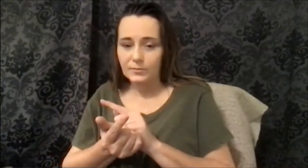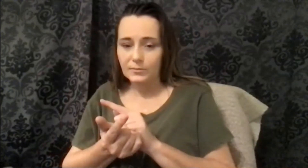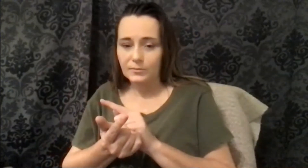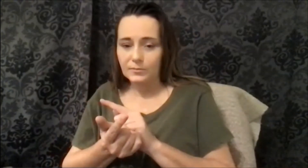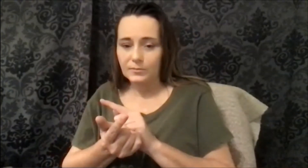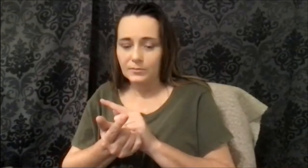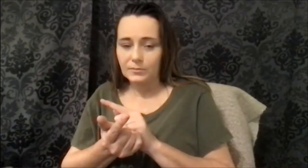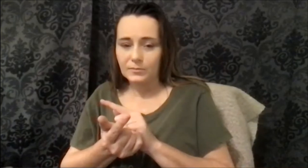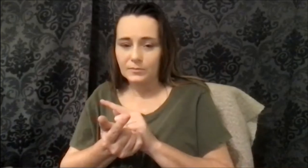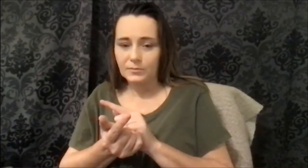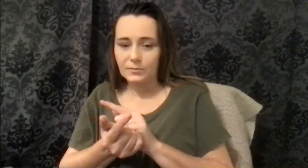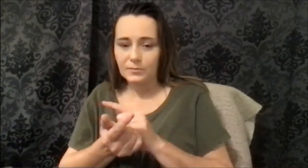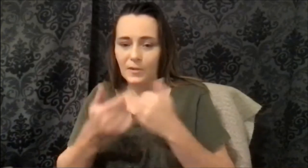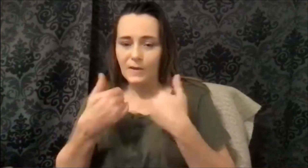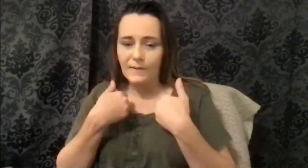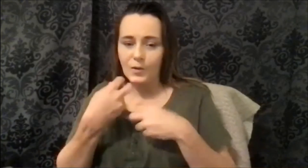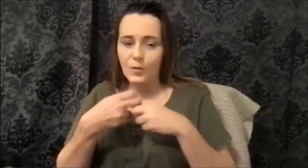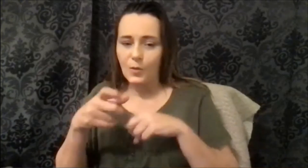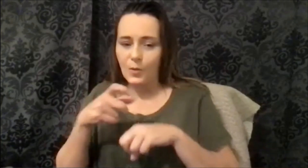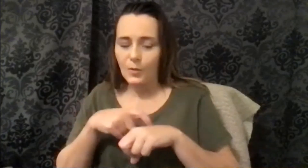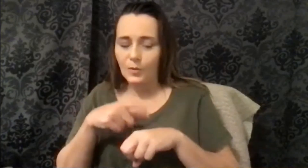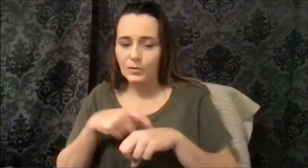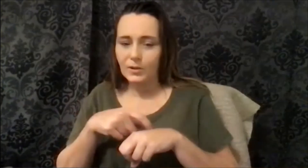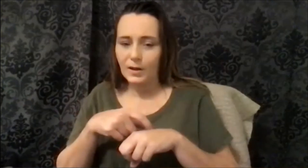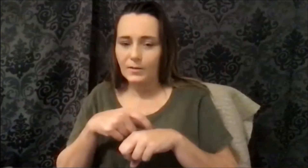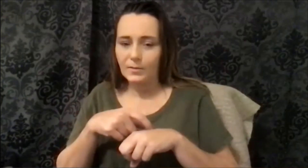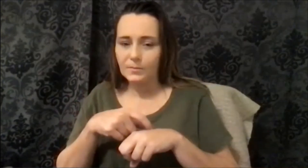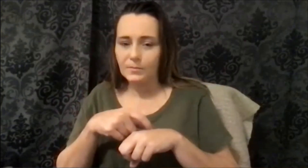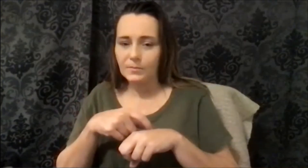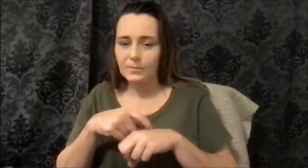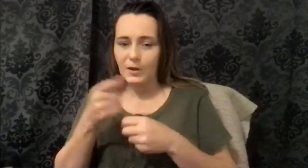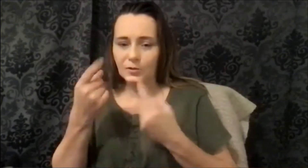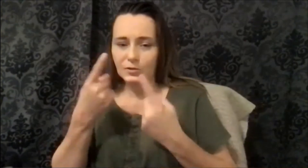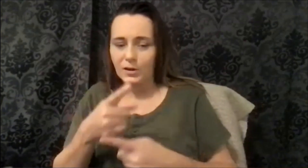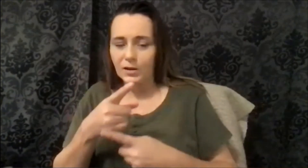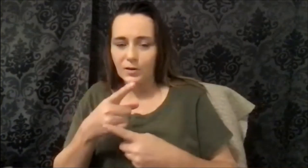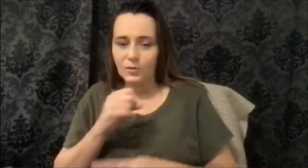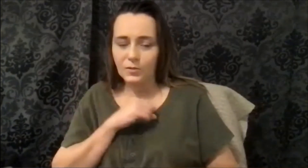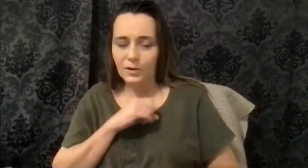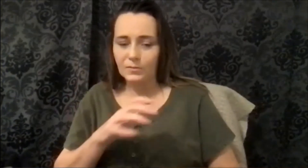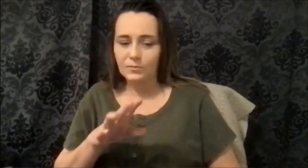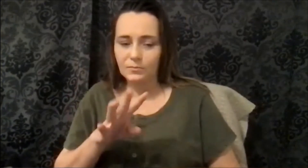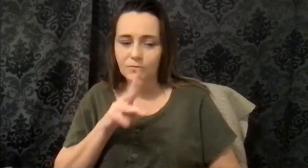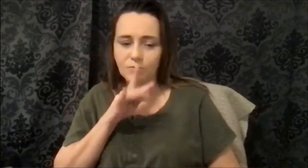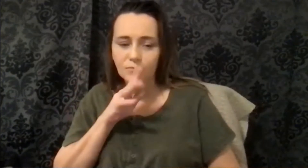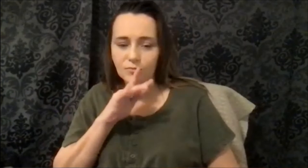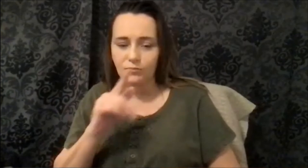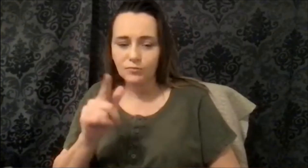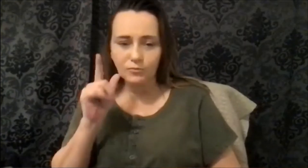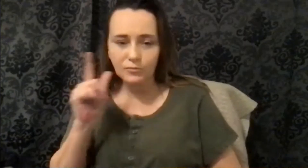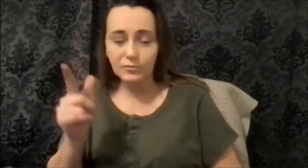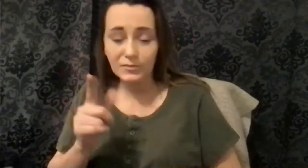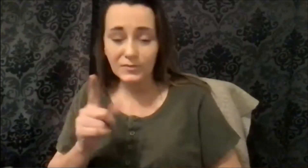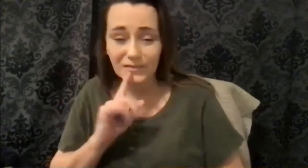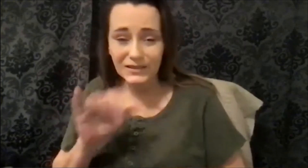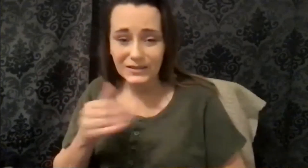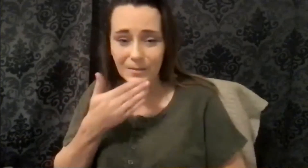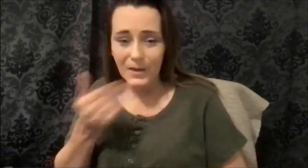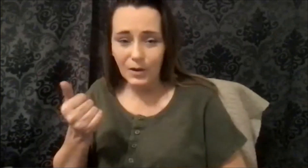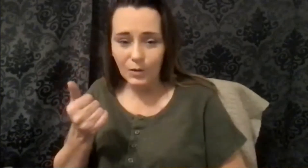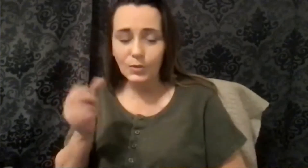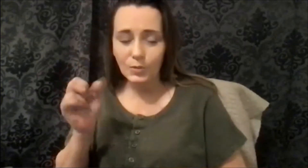time understanding you. If you could get closer to your microphone, please. Okay. Is that better?